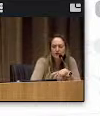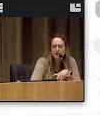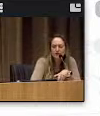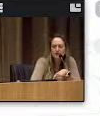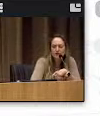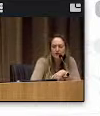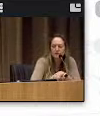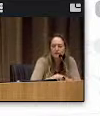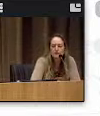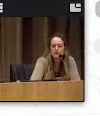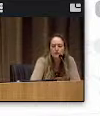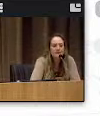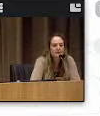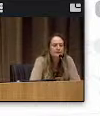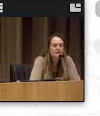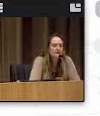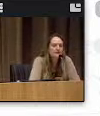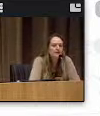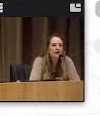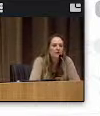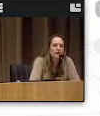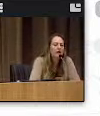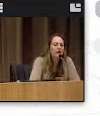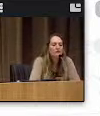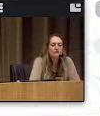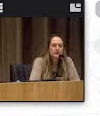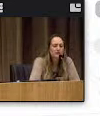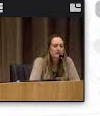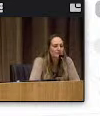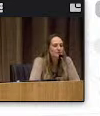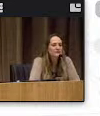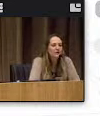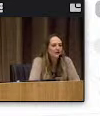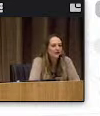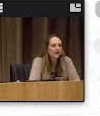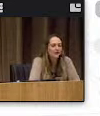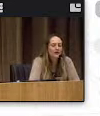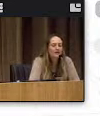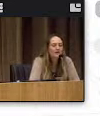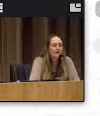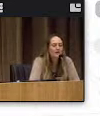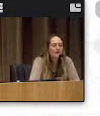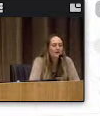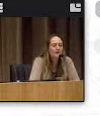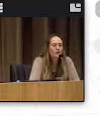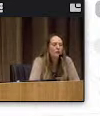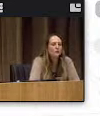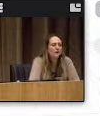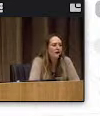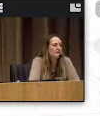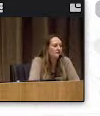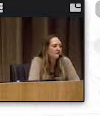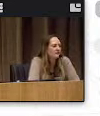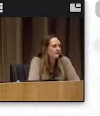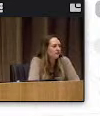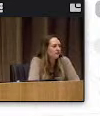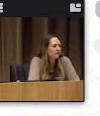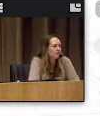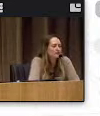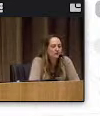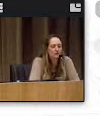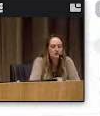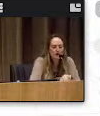The patients, they were 50, 59, 60, 69 years old. We saw the